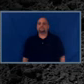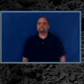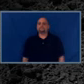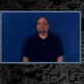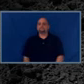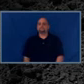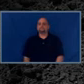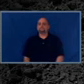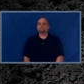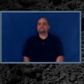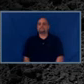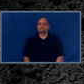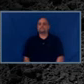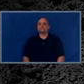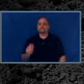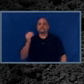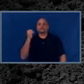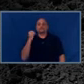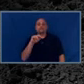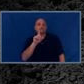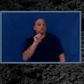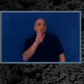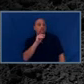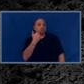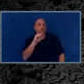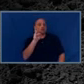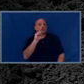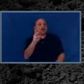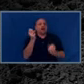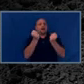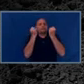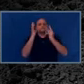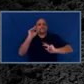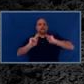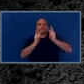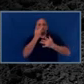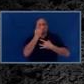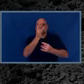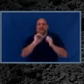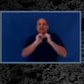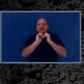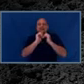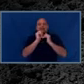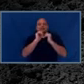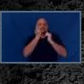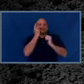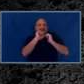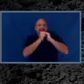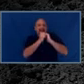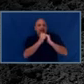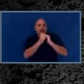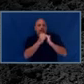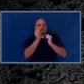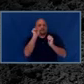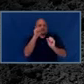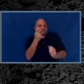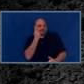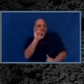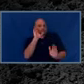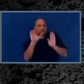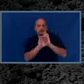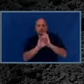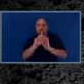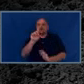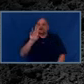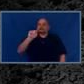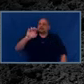So it looks like we have a lot of people really interested on how they can see these photos eventually. Dutch Steam Machine on